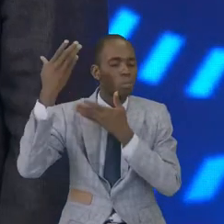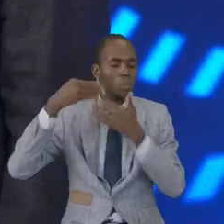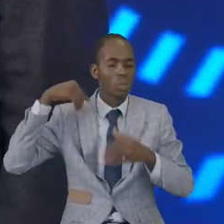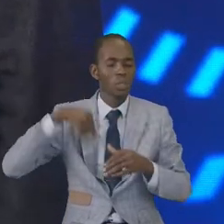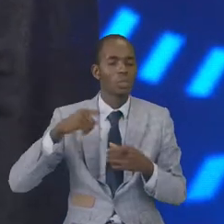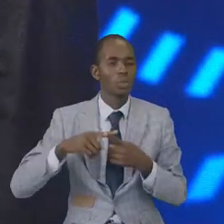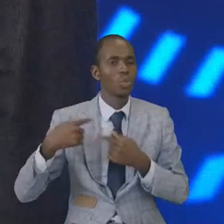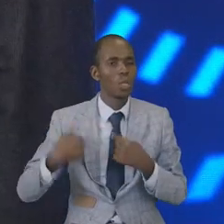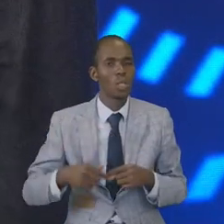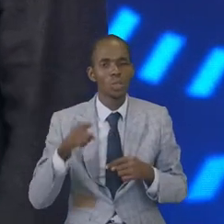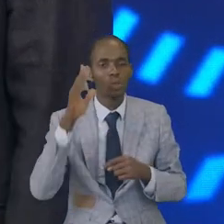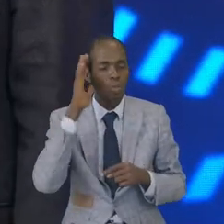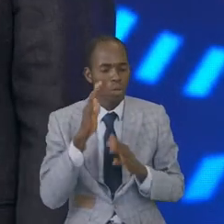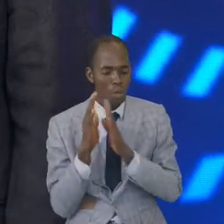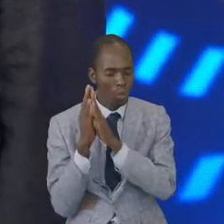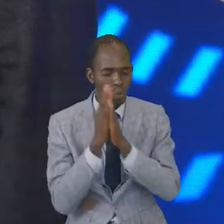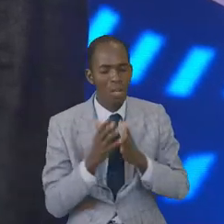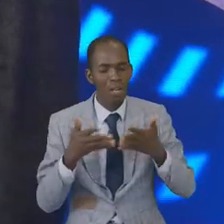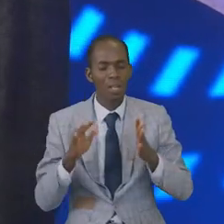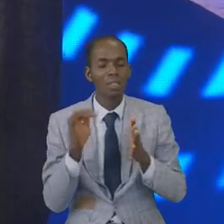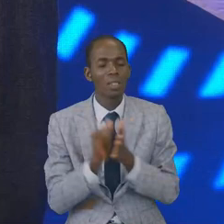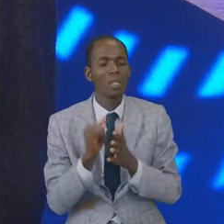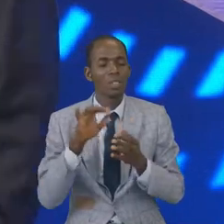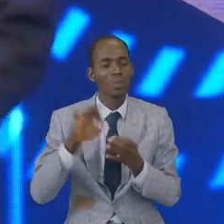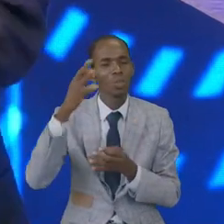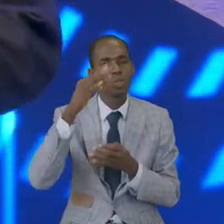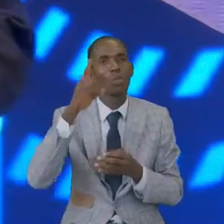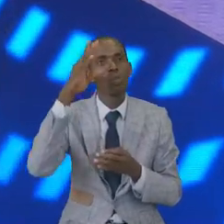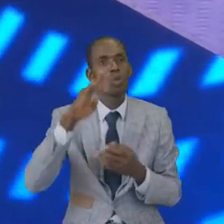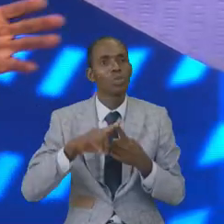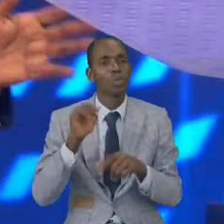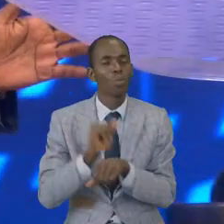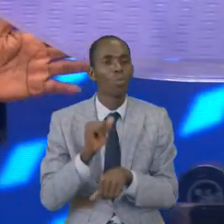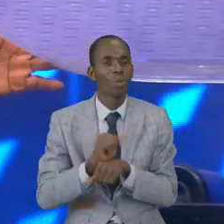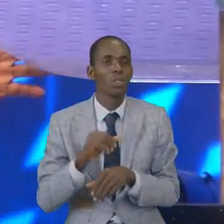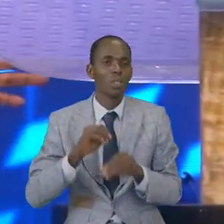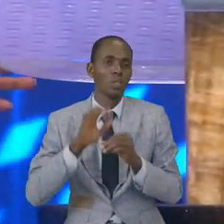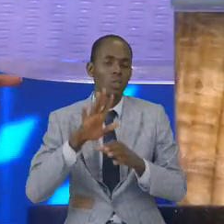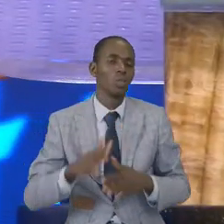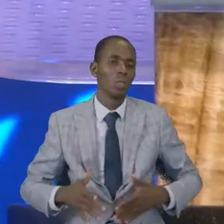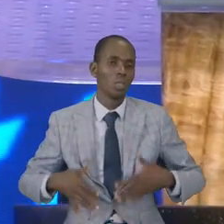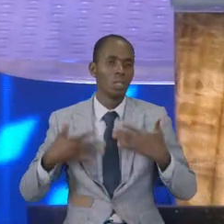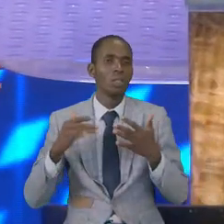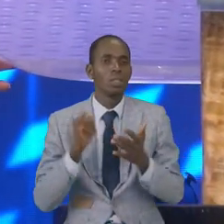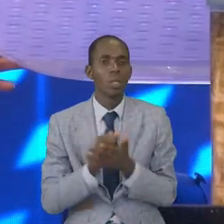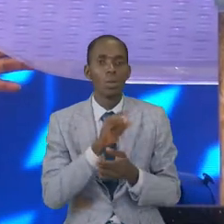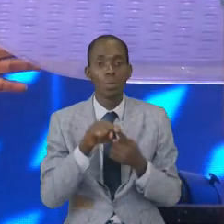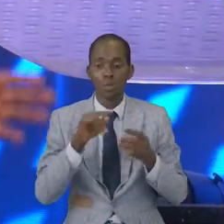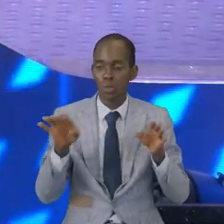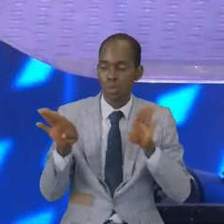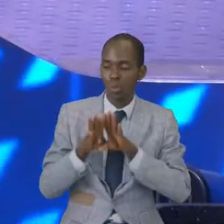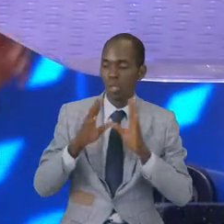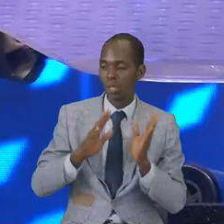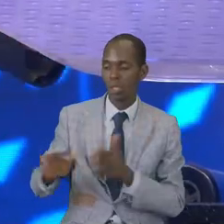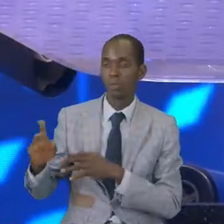allow that Spirit of God to so work in your heart that when you leave the church at the